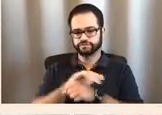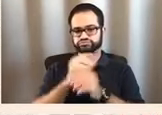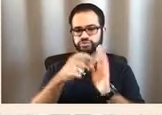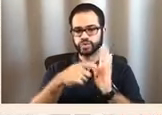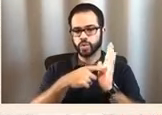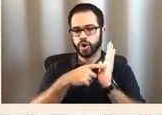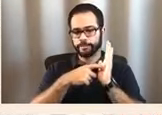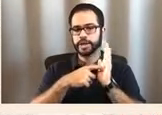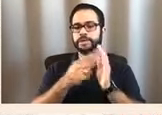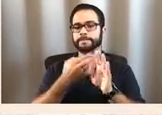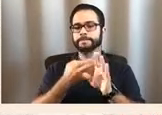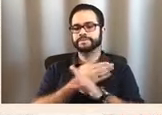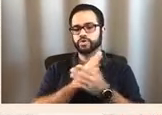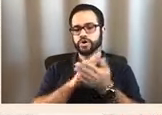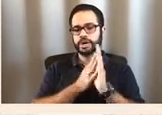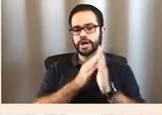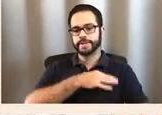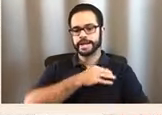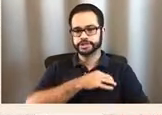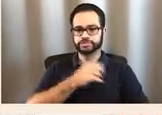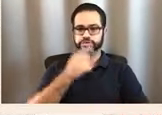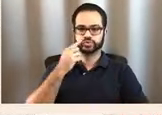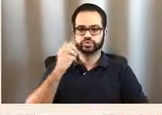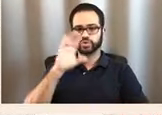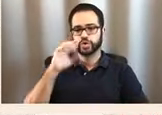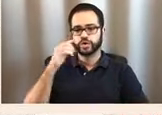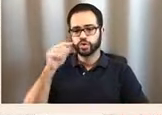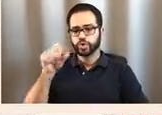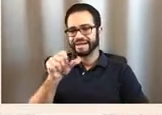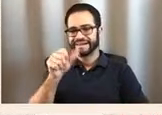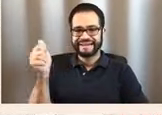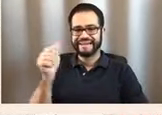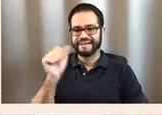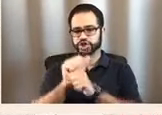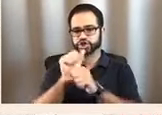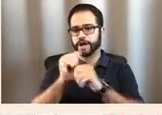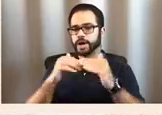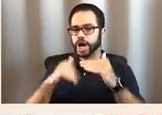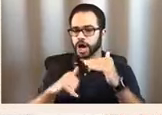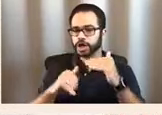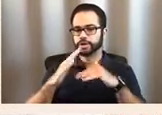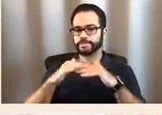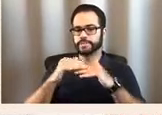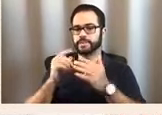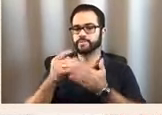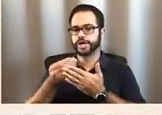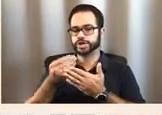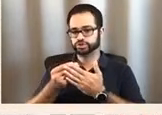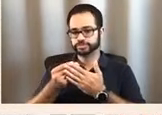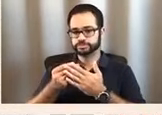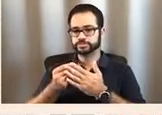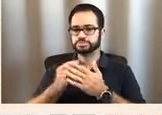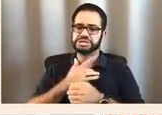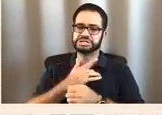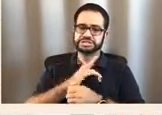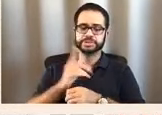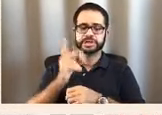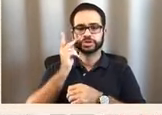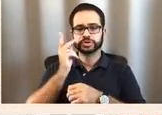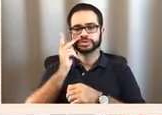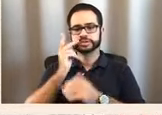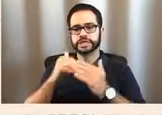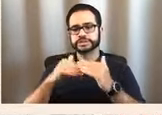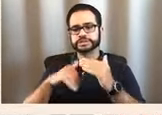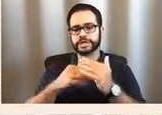before they're eligible to pursue any sub-minimum wage employment. And typically you see sub-minimum wage employment at